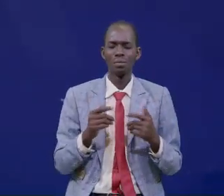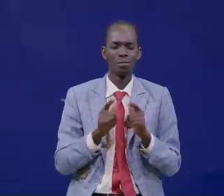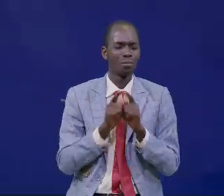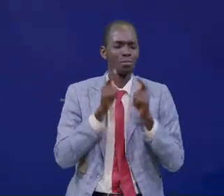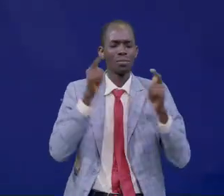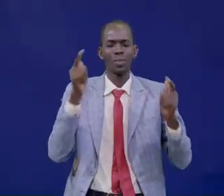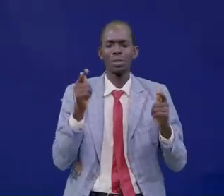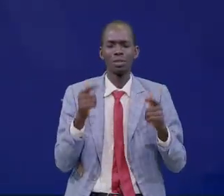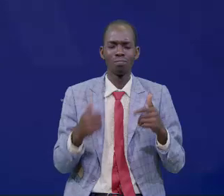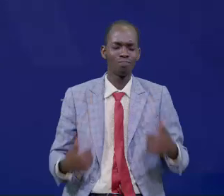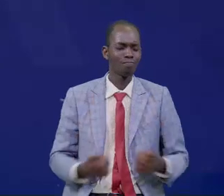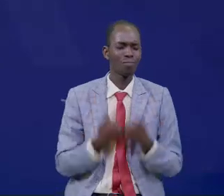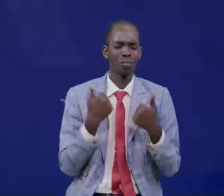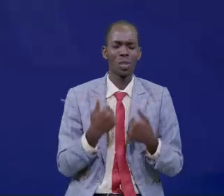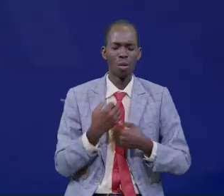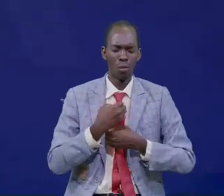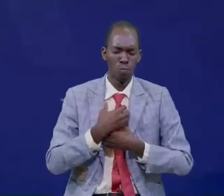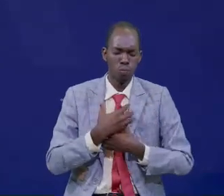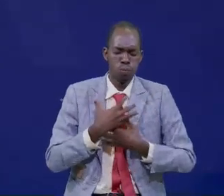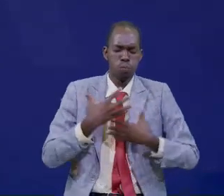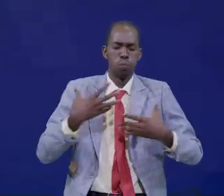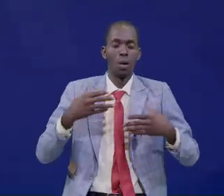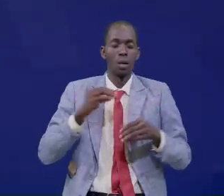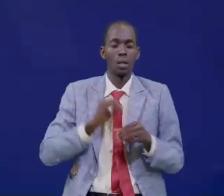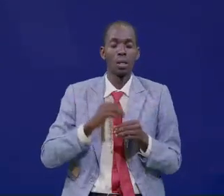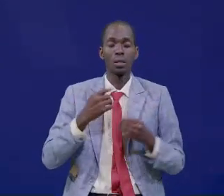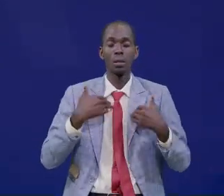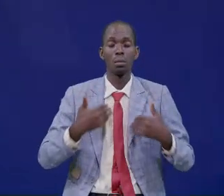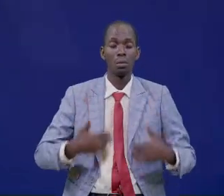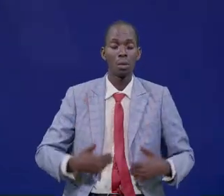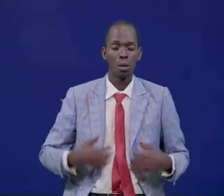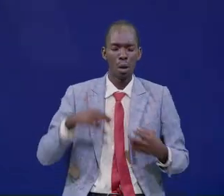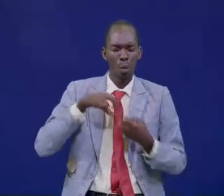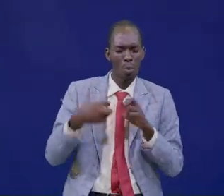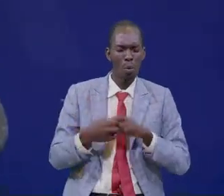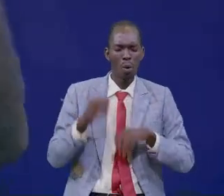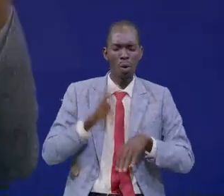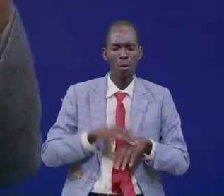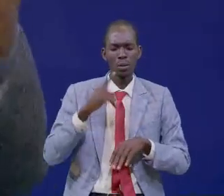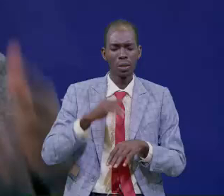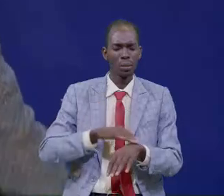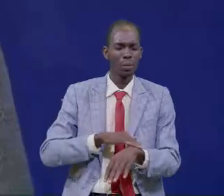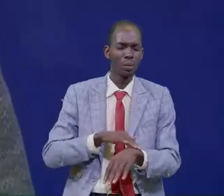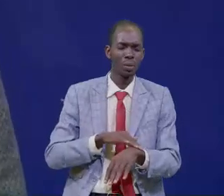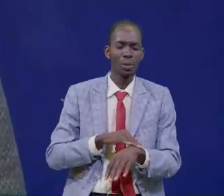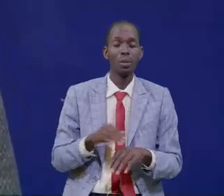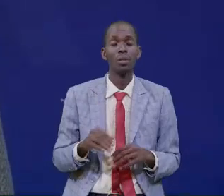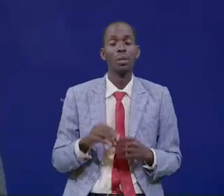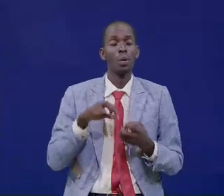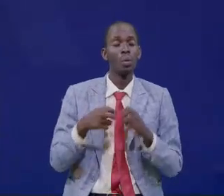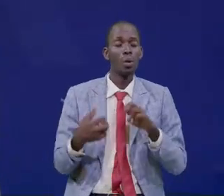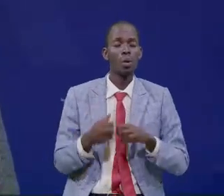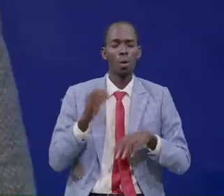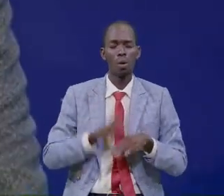swelling in their body, problem on their skin, problem on their